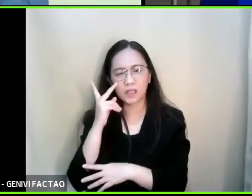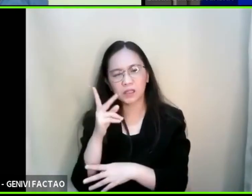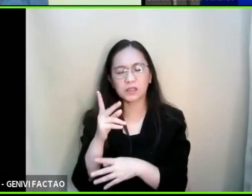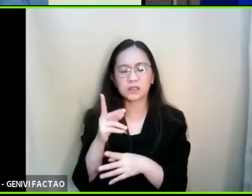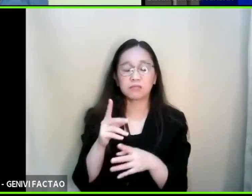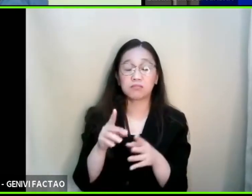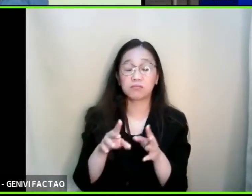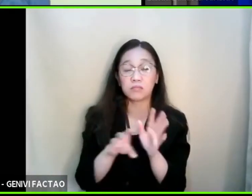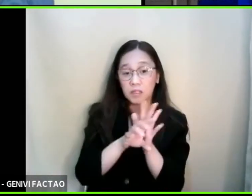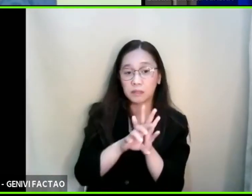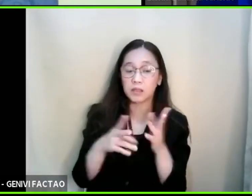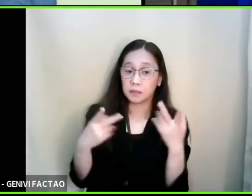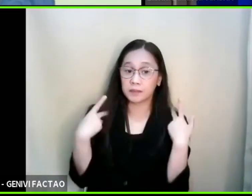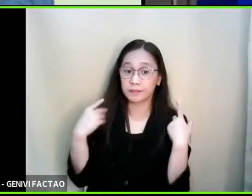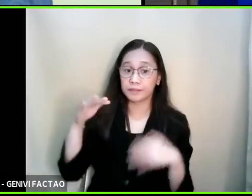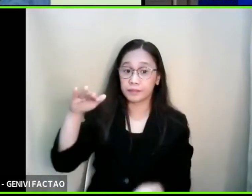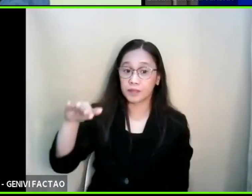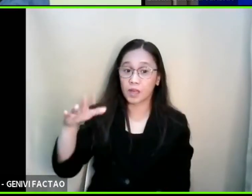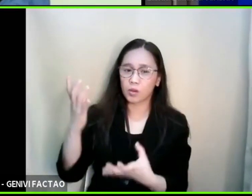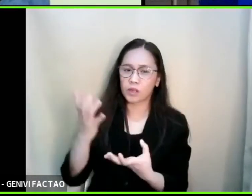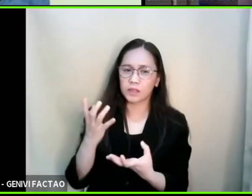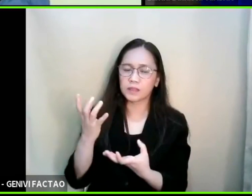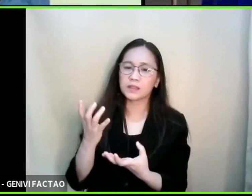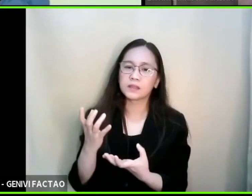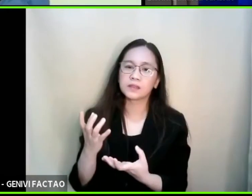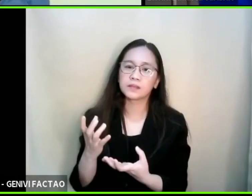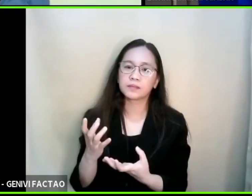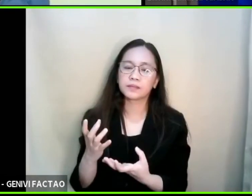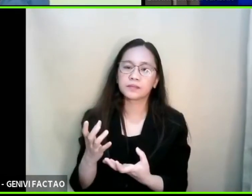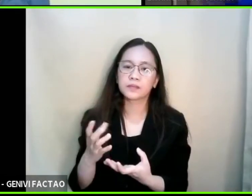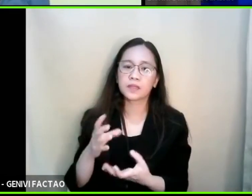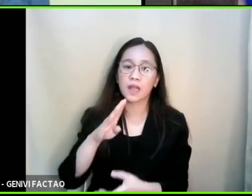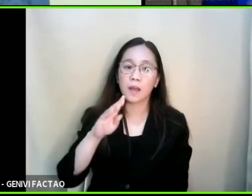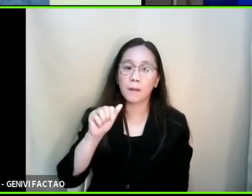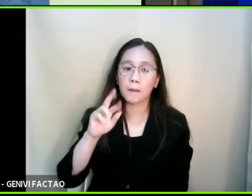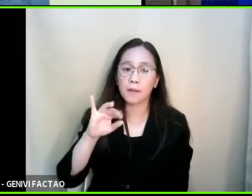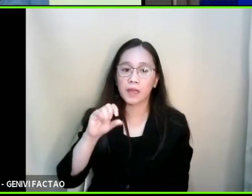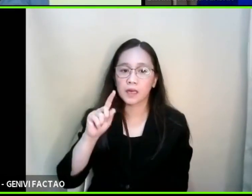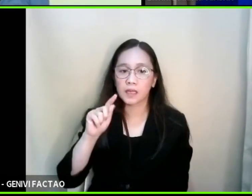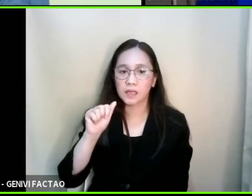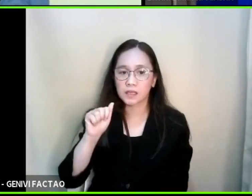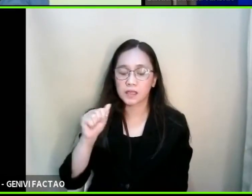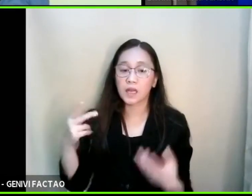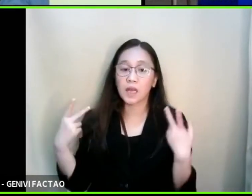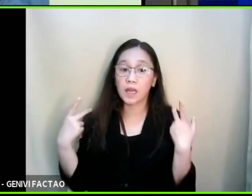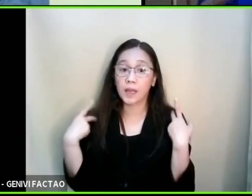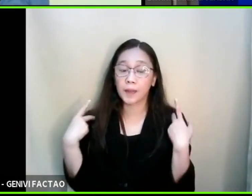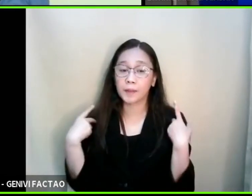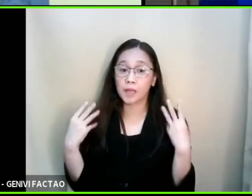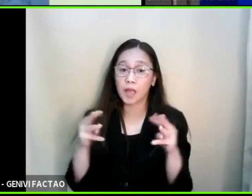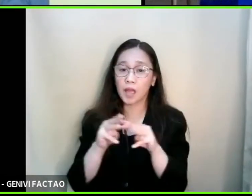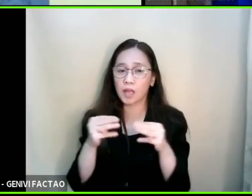halimbawa, meron kayong anak who wants to be a barista, halimbawa. They have a module on